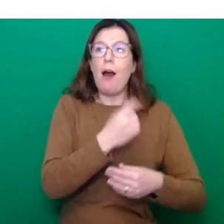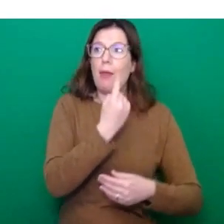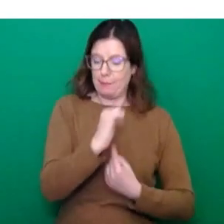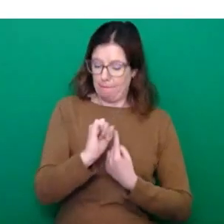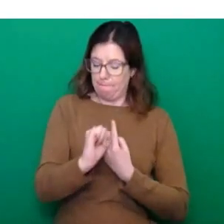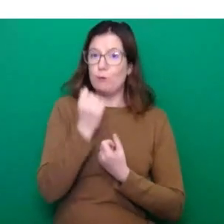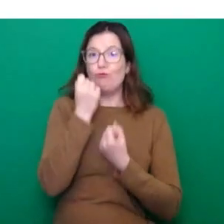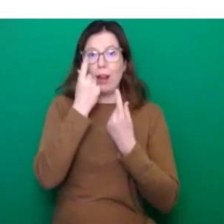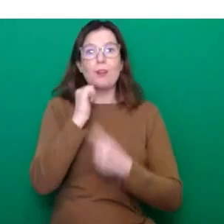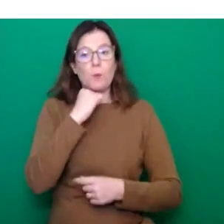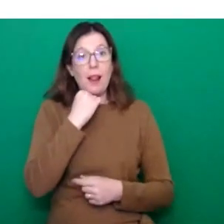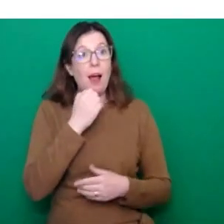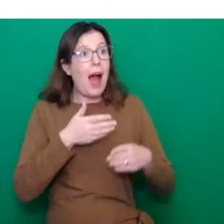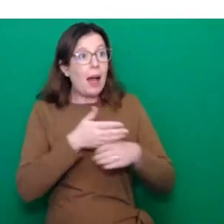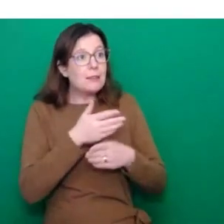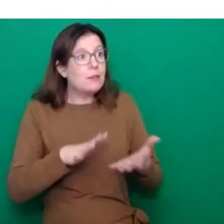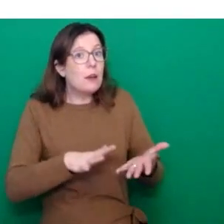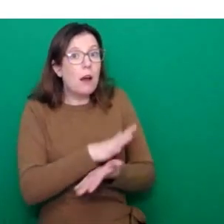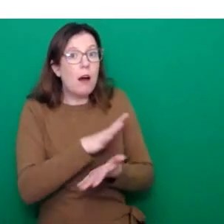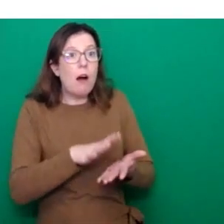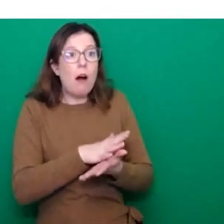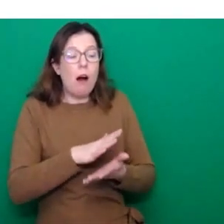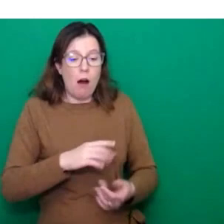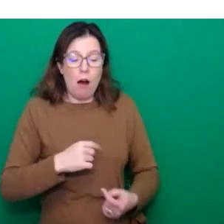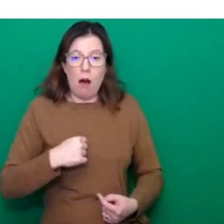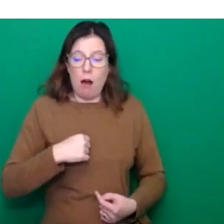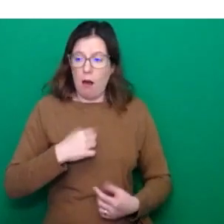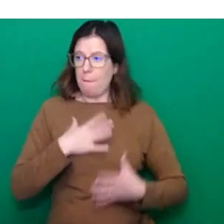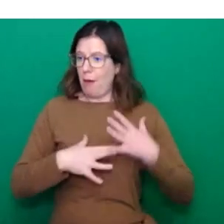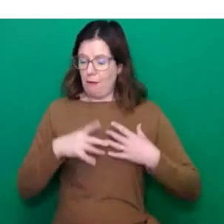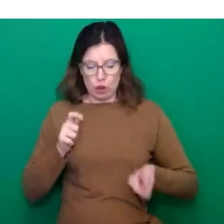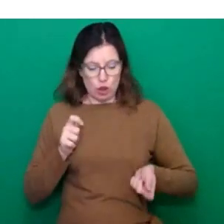by doing more of those activities, you might start to see a change in your behaviour.